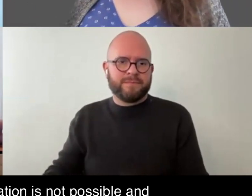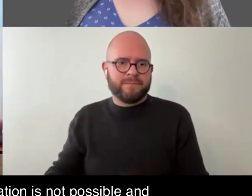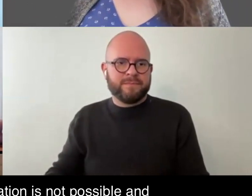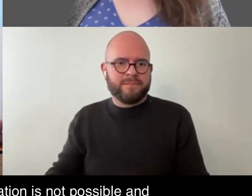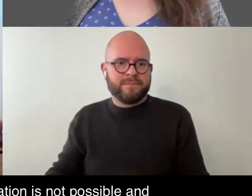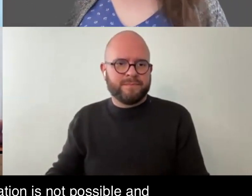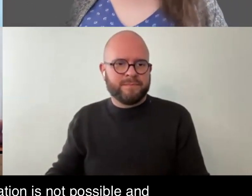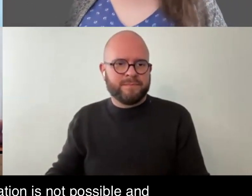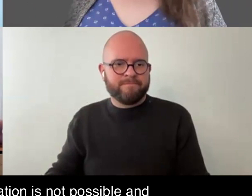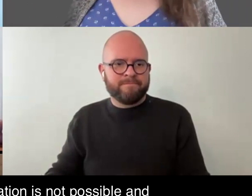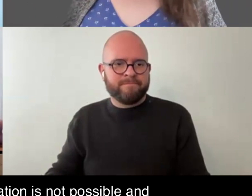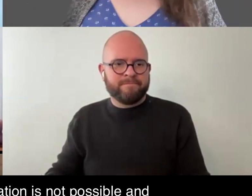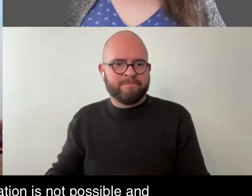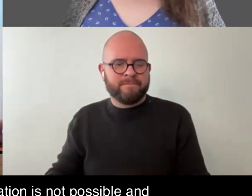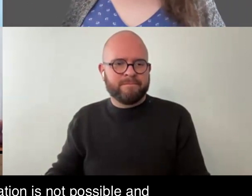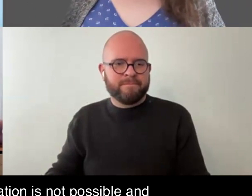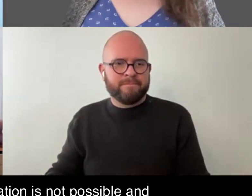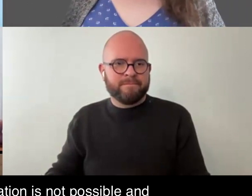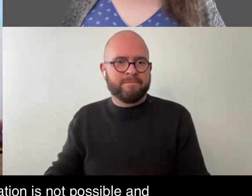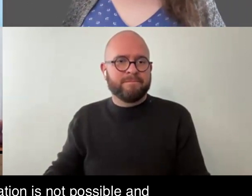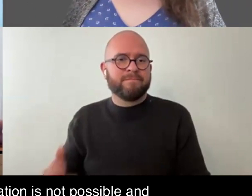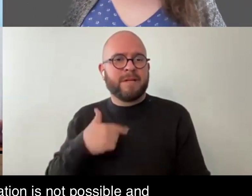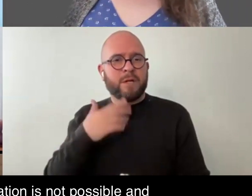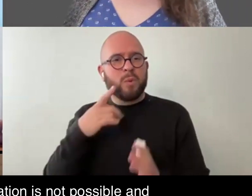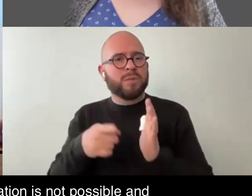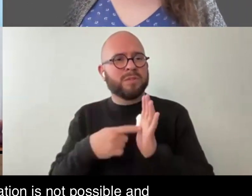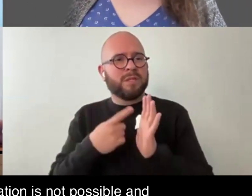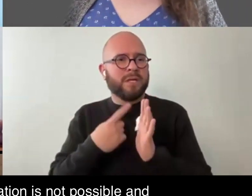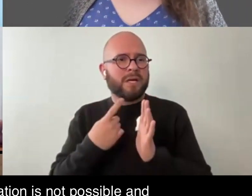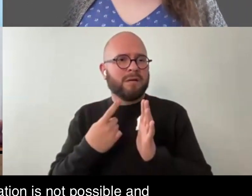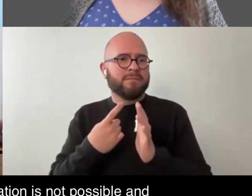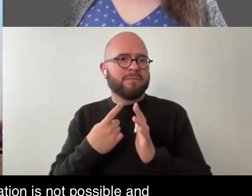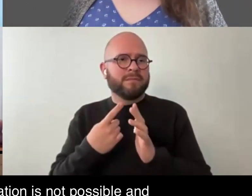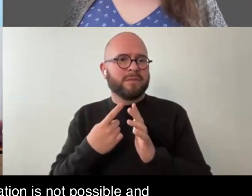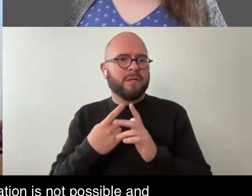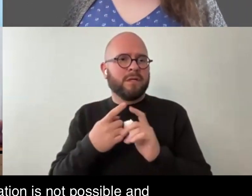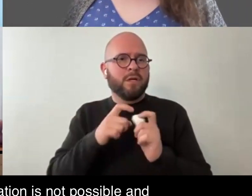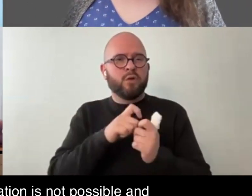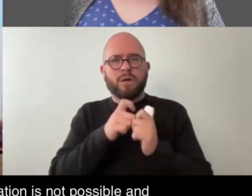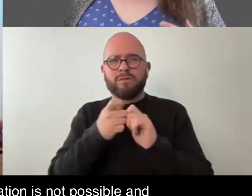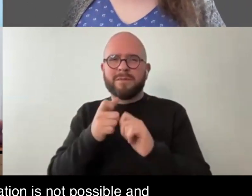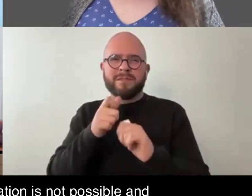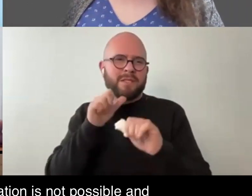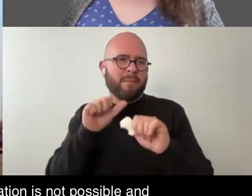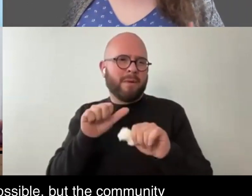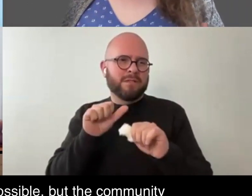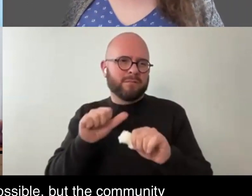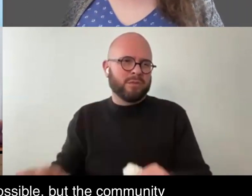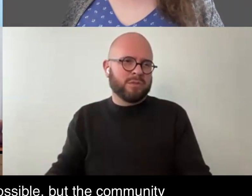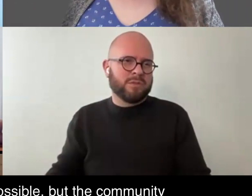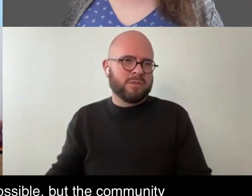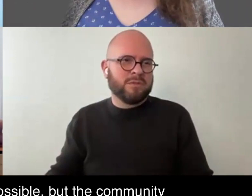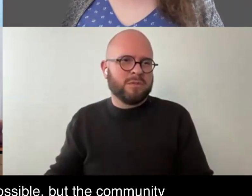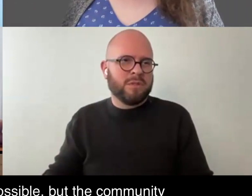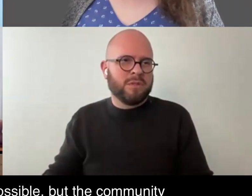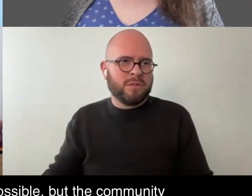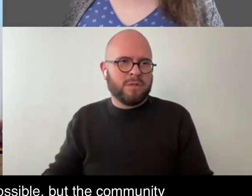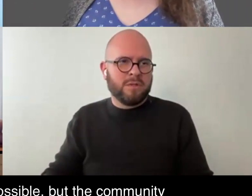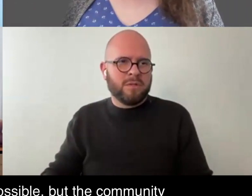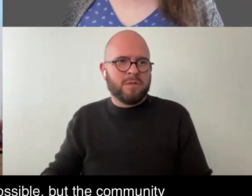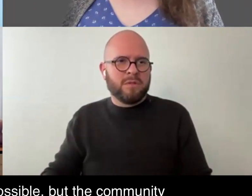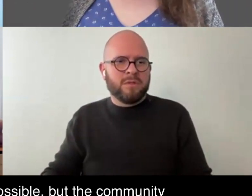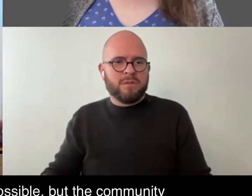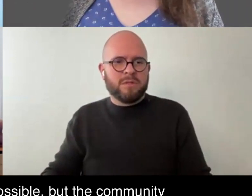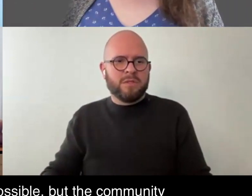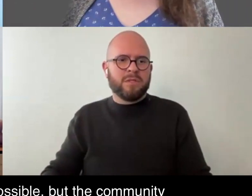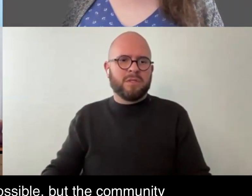where transformation is not possible. And there is some sort of, be it in the person, the community, maybe